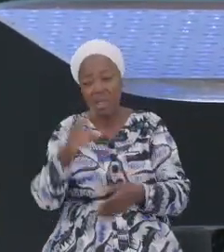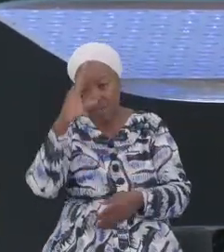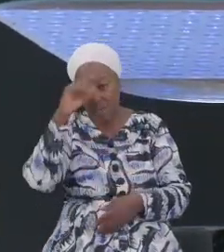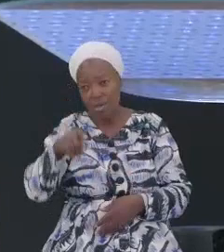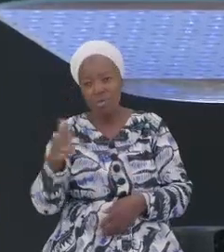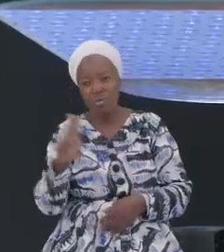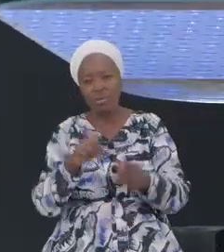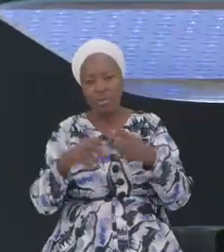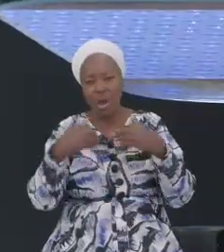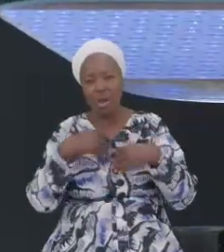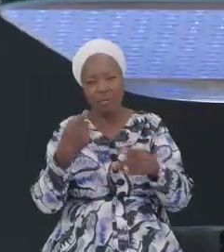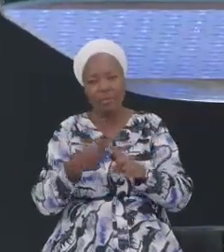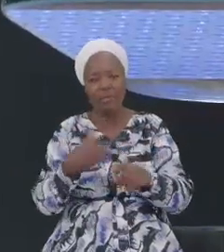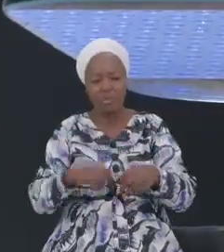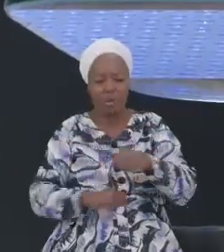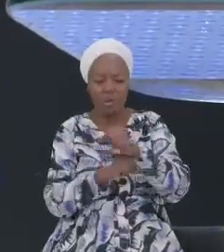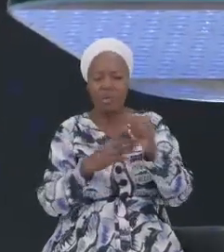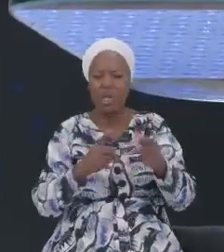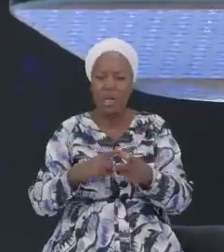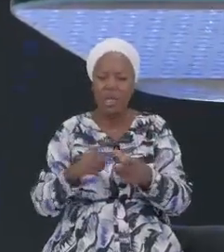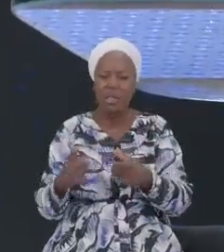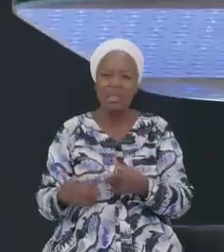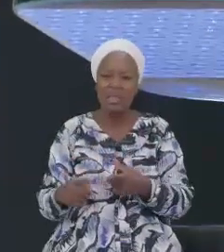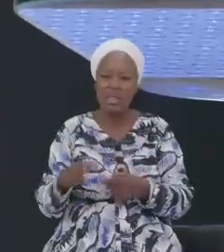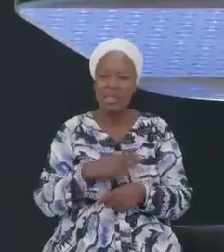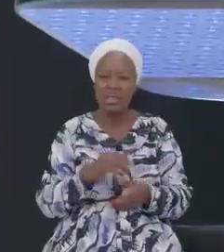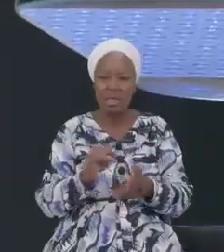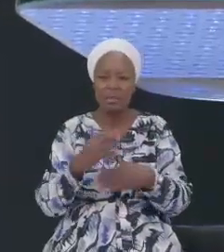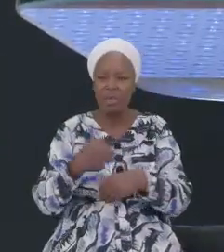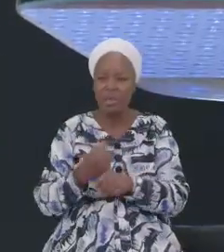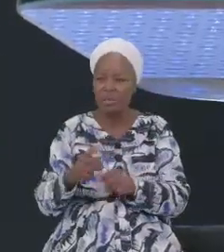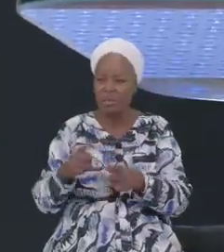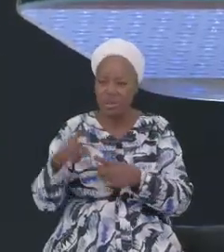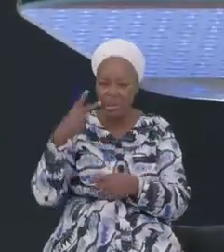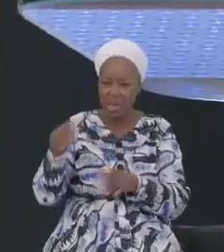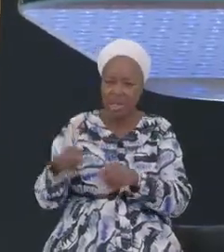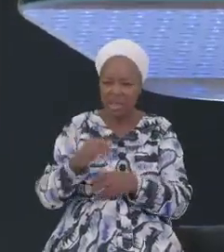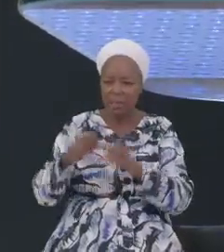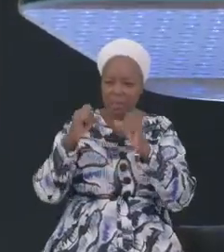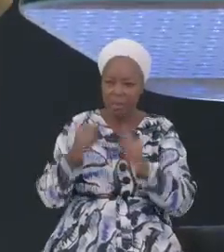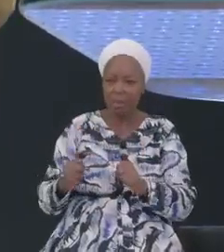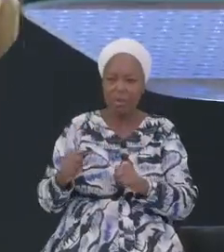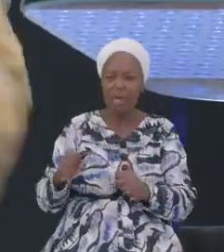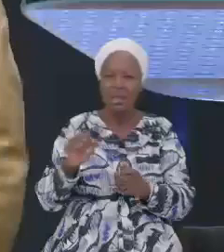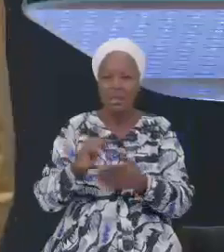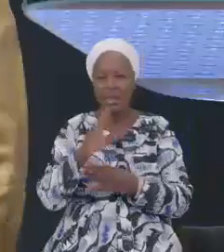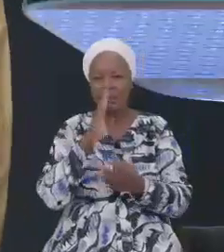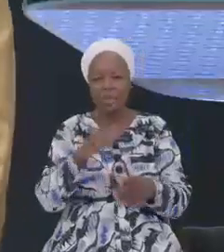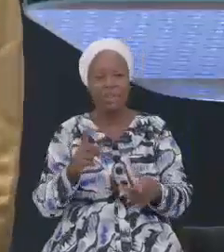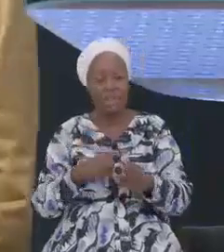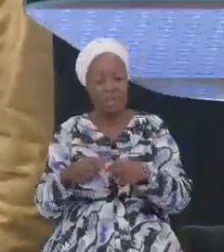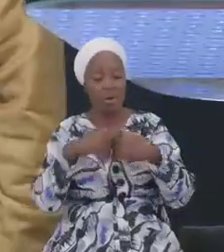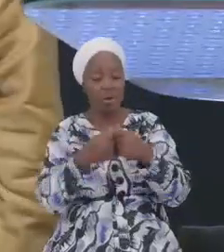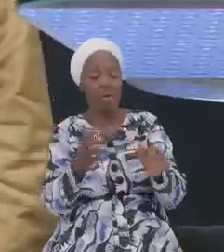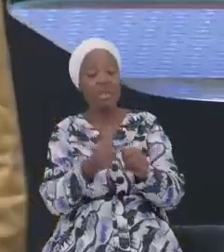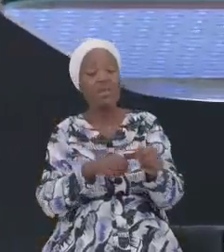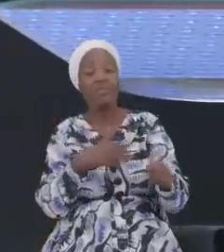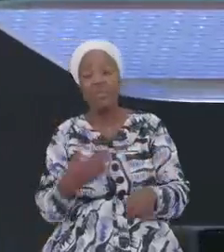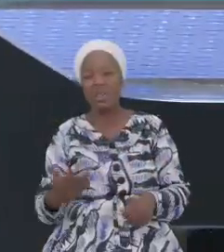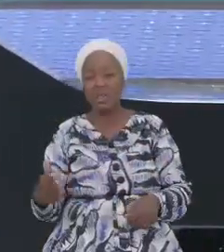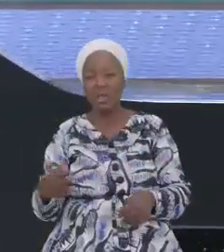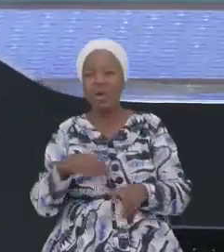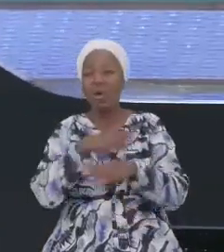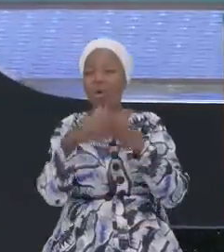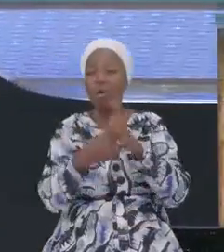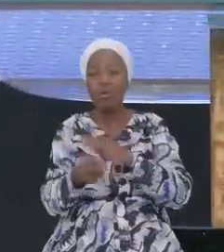have from the deputy. That man used to look at him up there as the power that be. He's lost everything. All